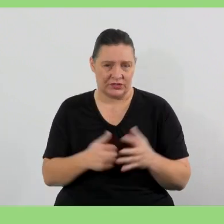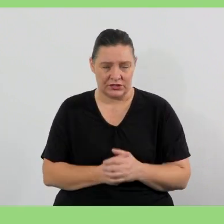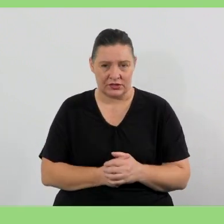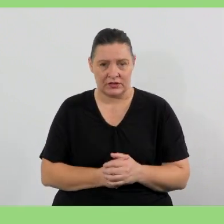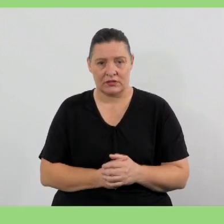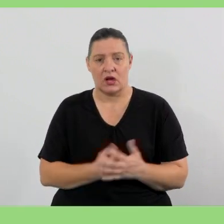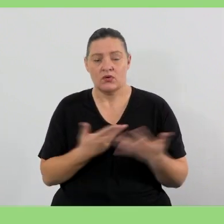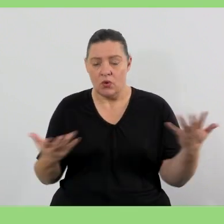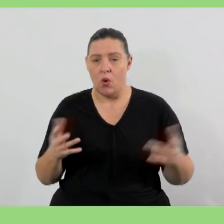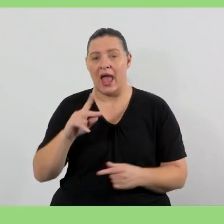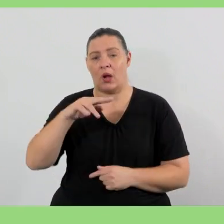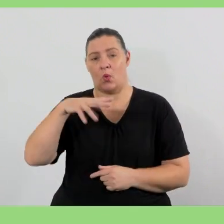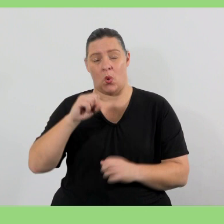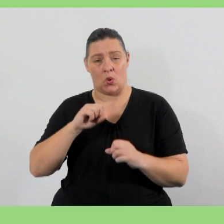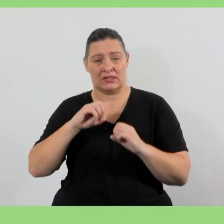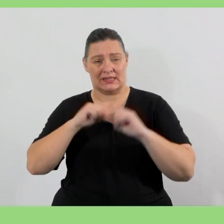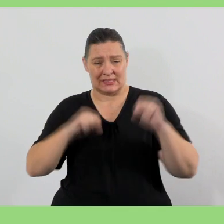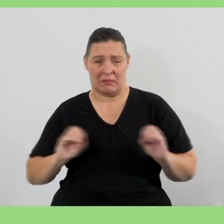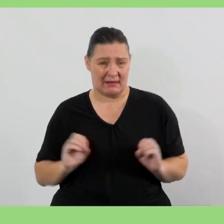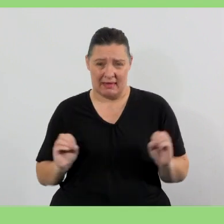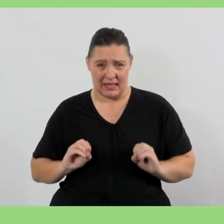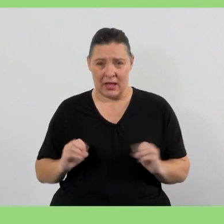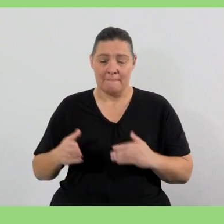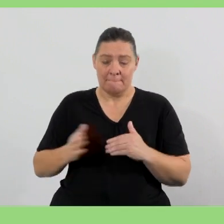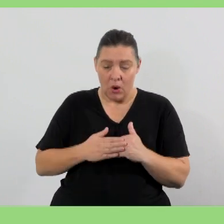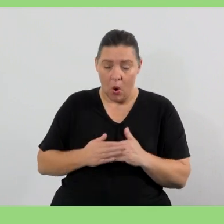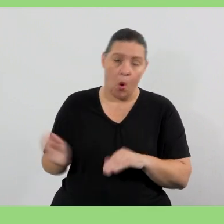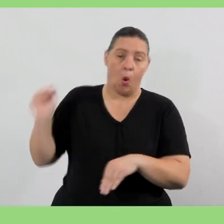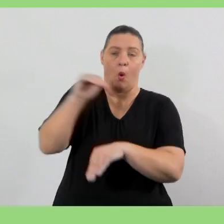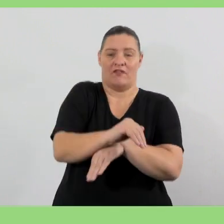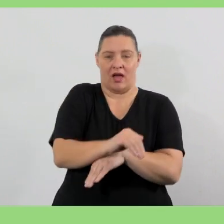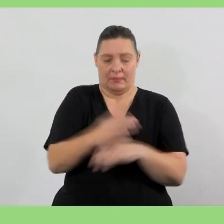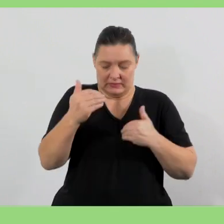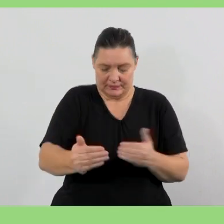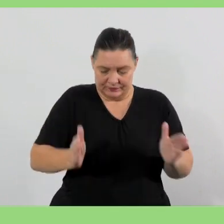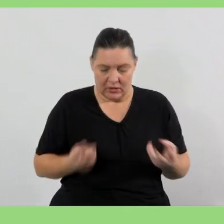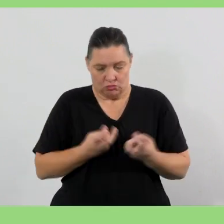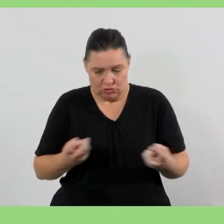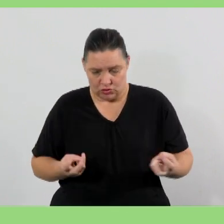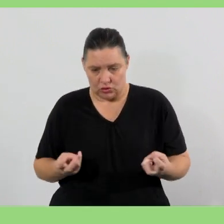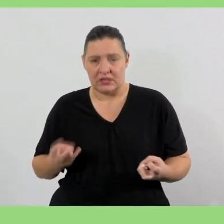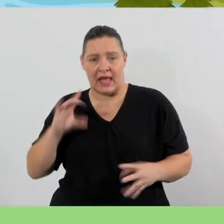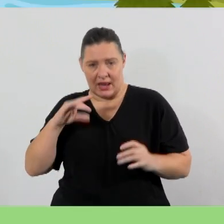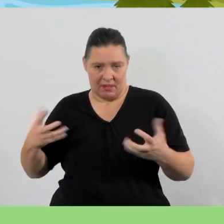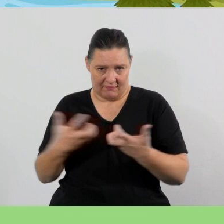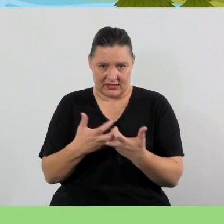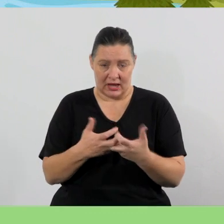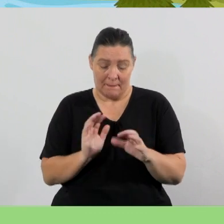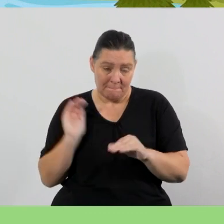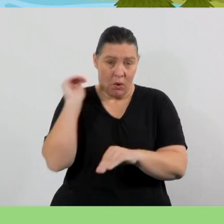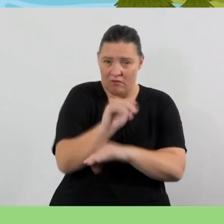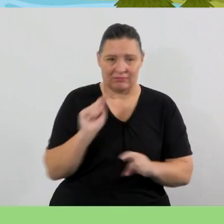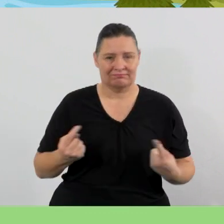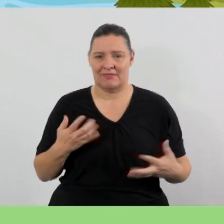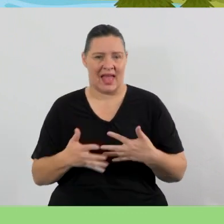slide. So no ecosystem can carry more organisms than its resources. As